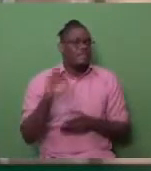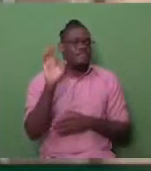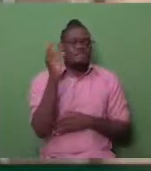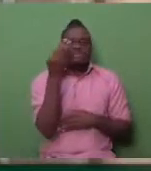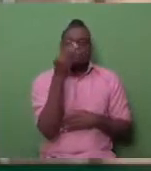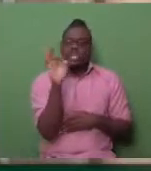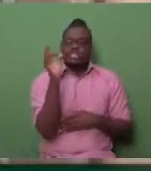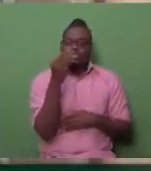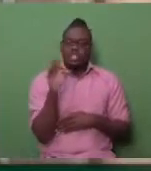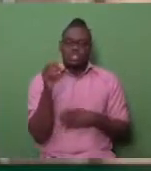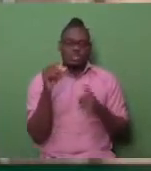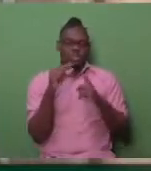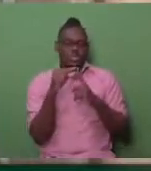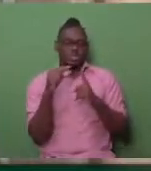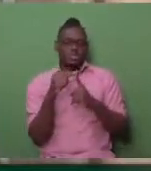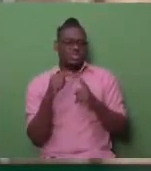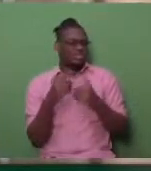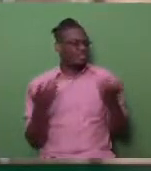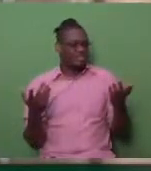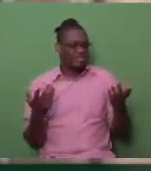I turn out to Tobago.